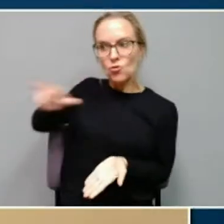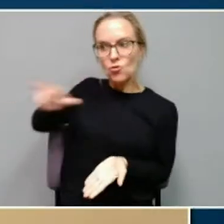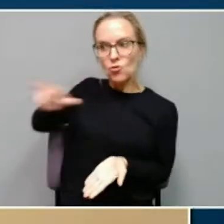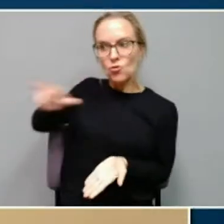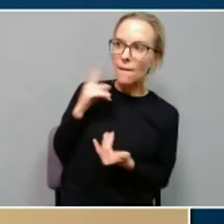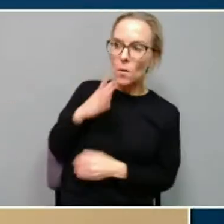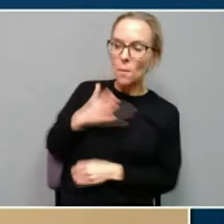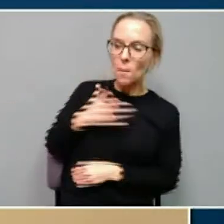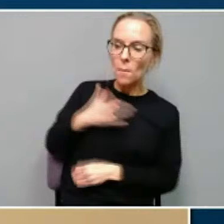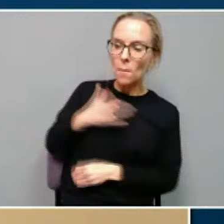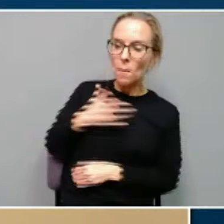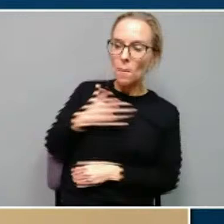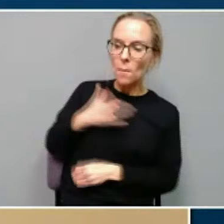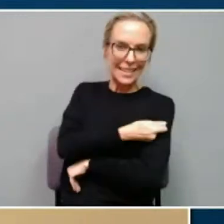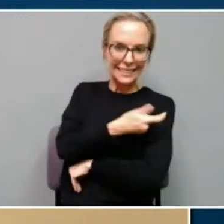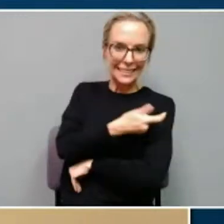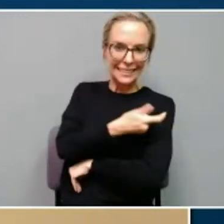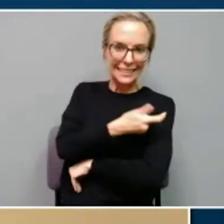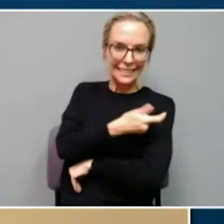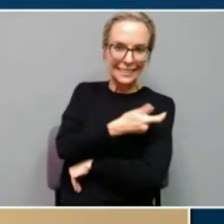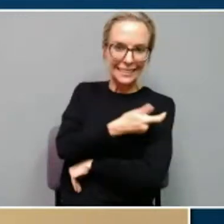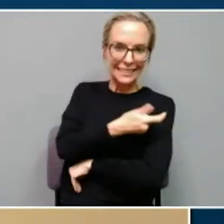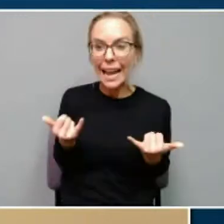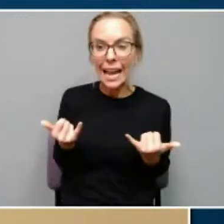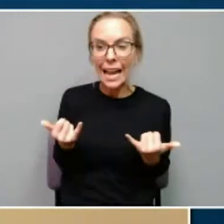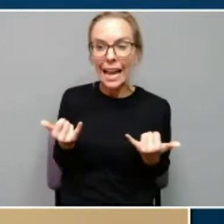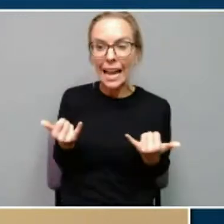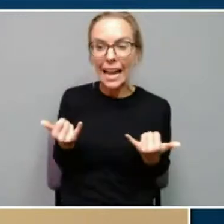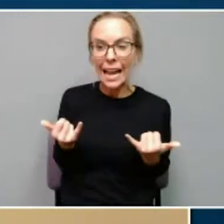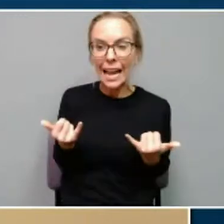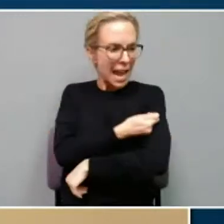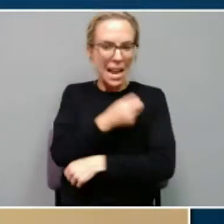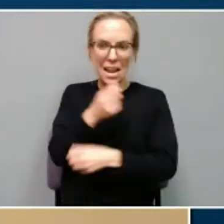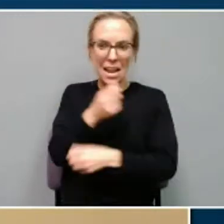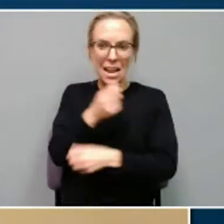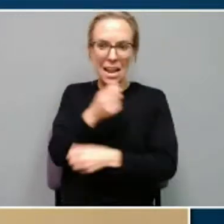vaccine. Now the vaccine's readily available.